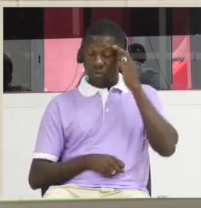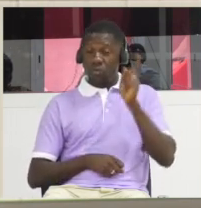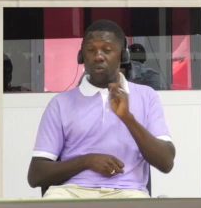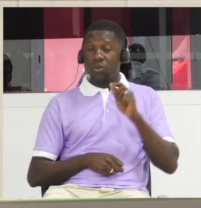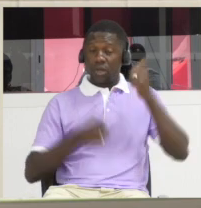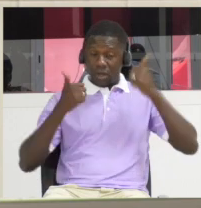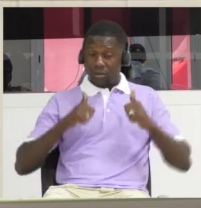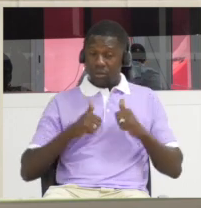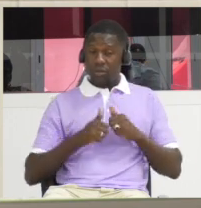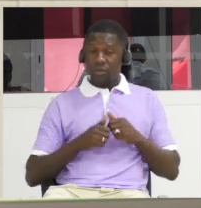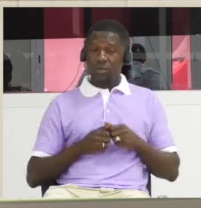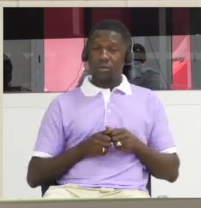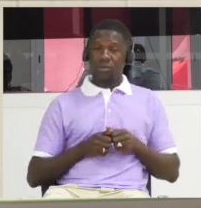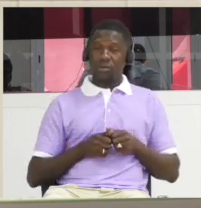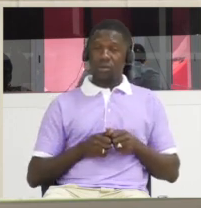know what was happening